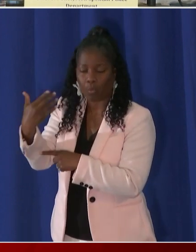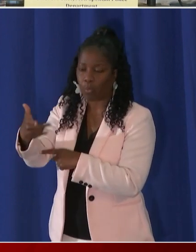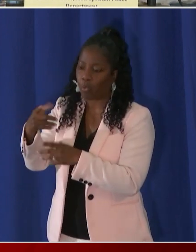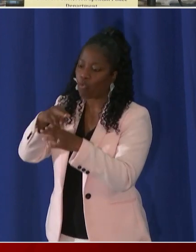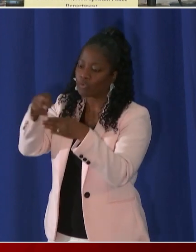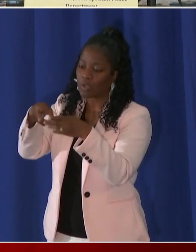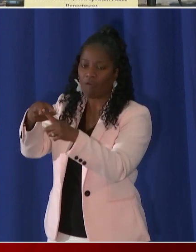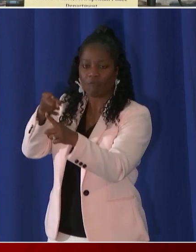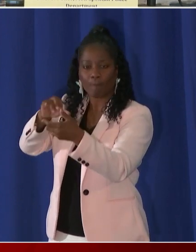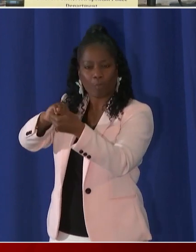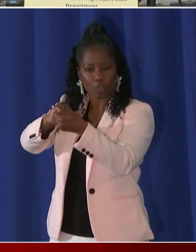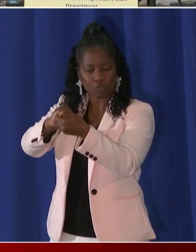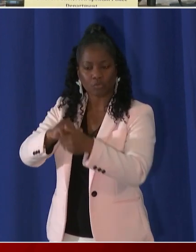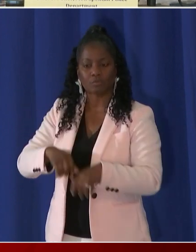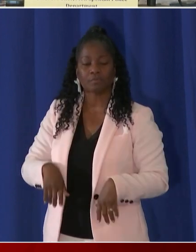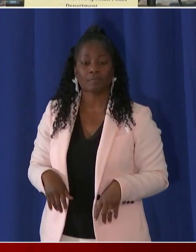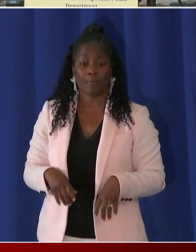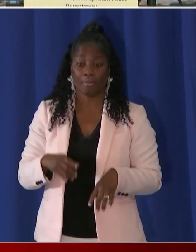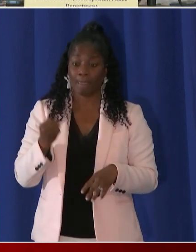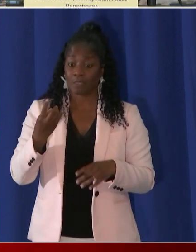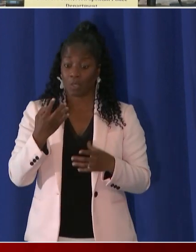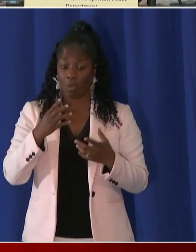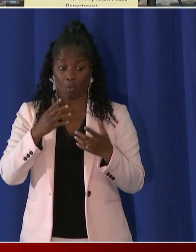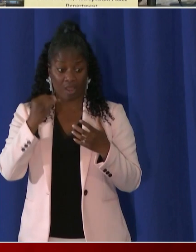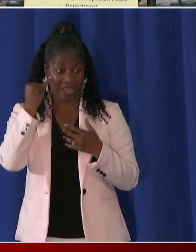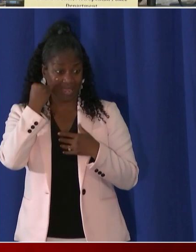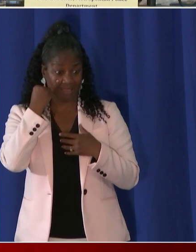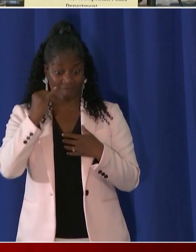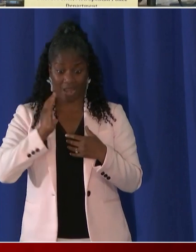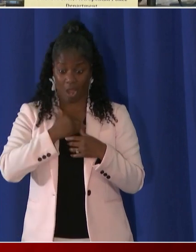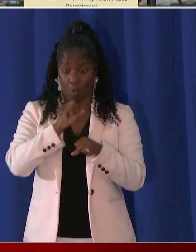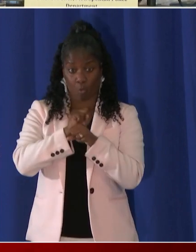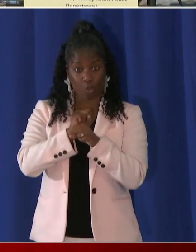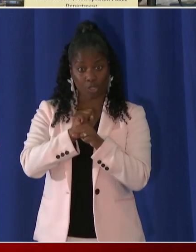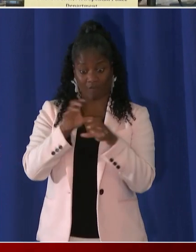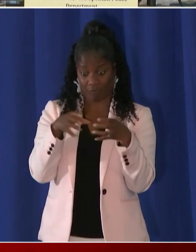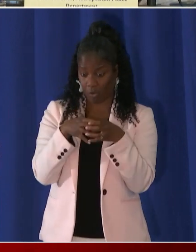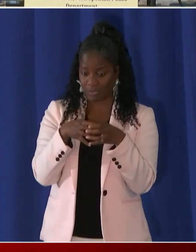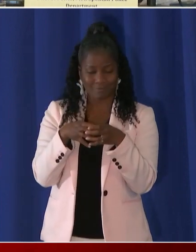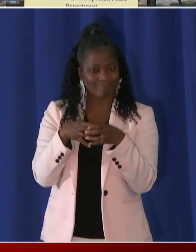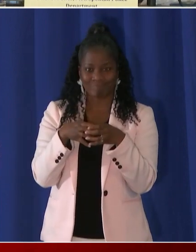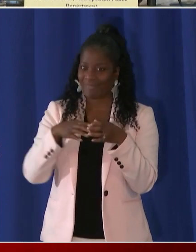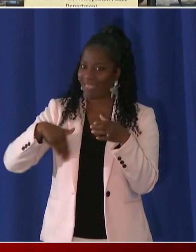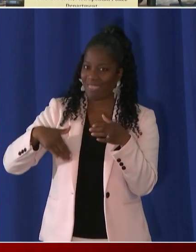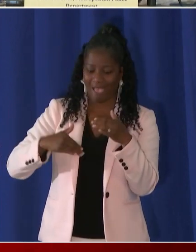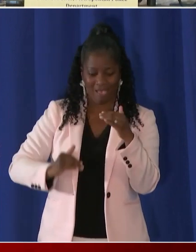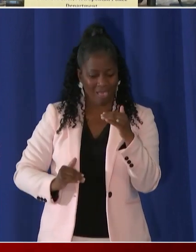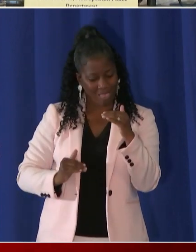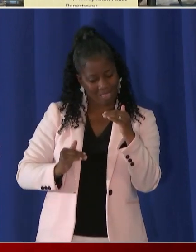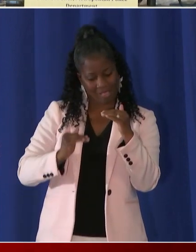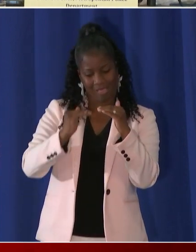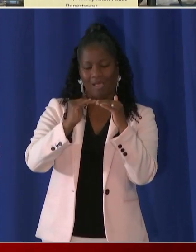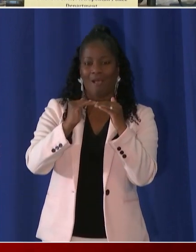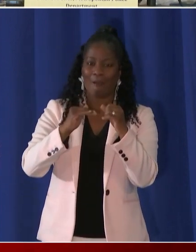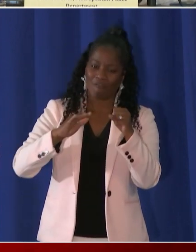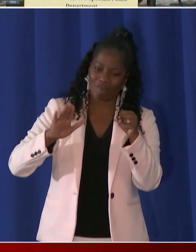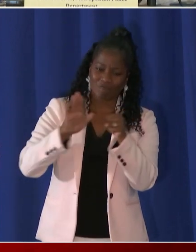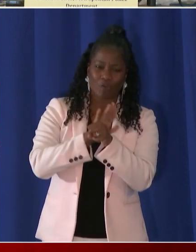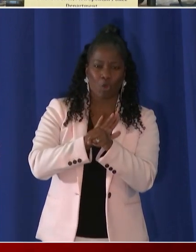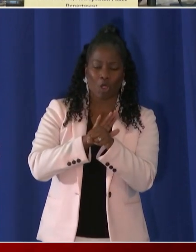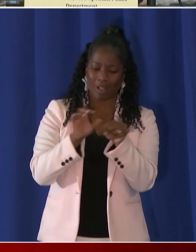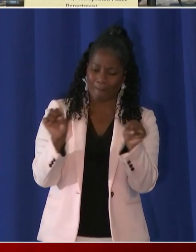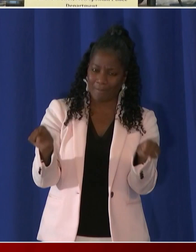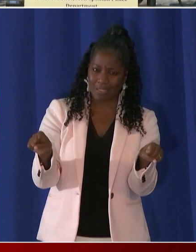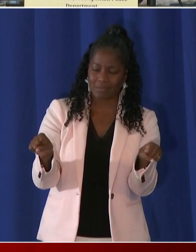So in a space where we have a workforce that is not at maximum capacity, I think the best thing for us to do going forward is